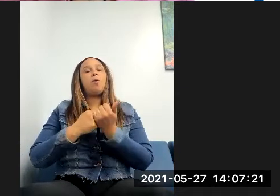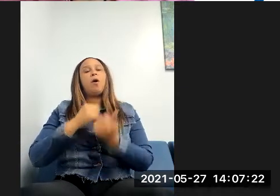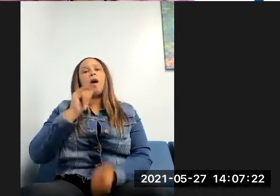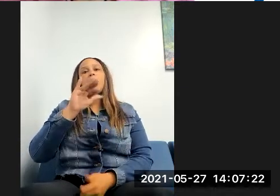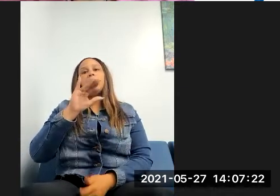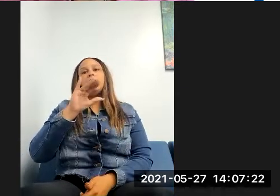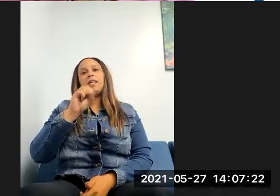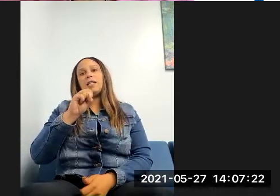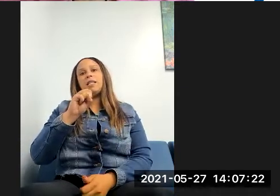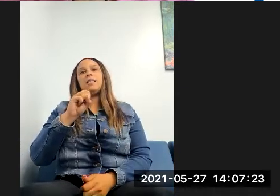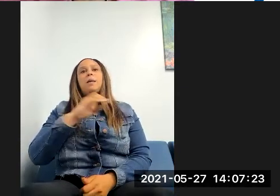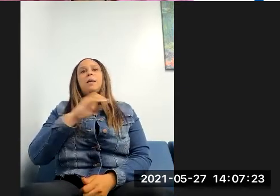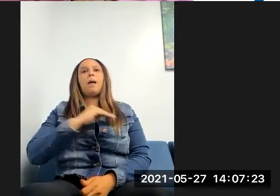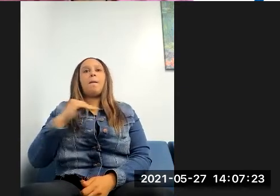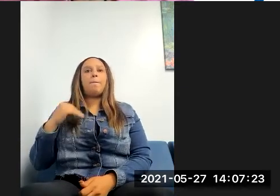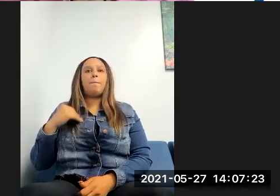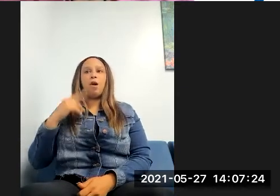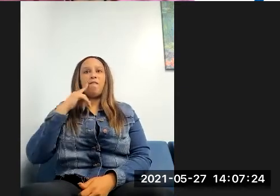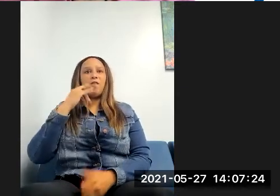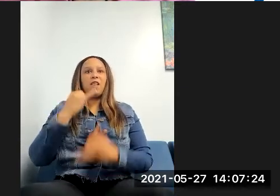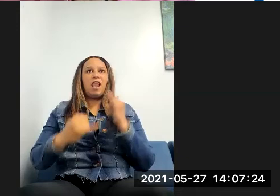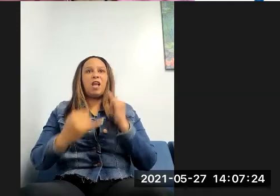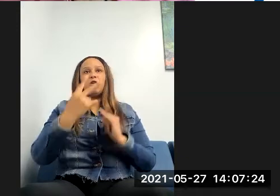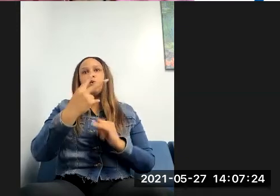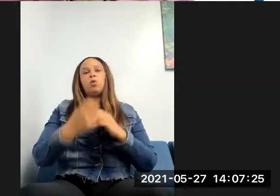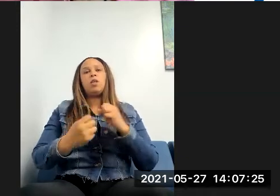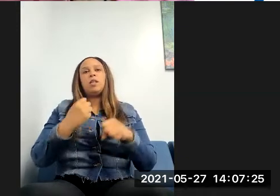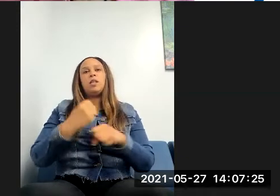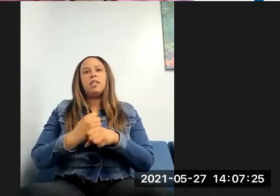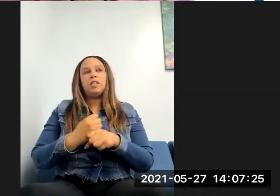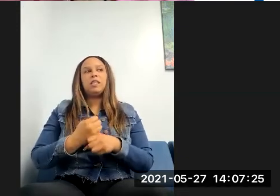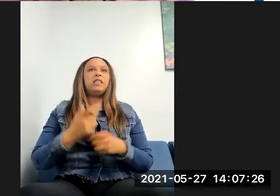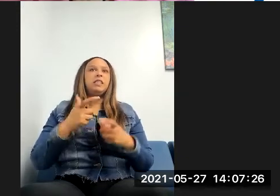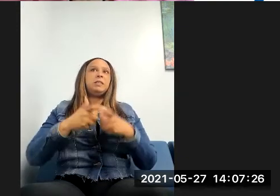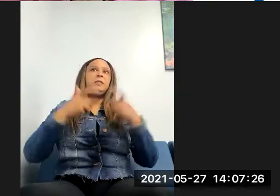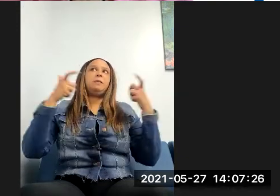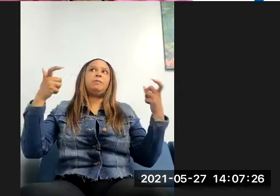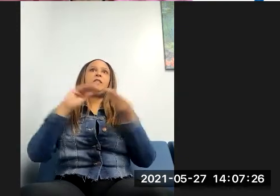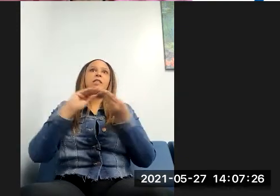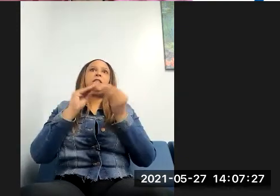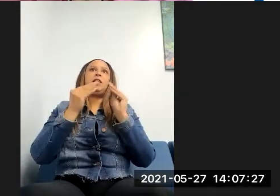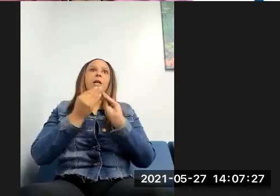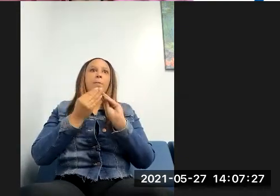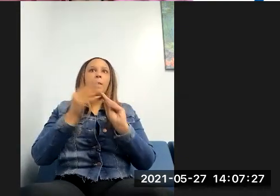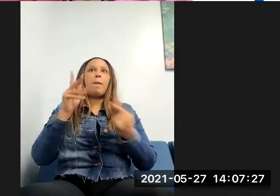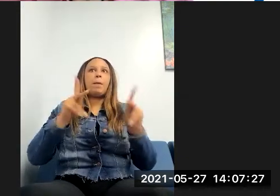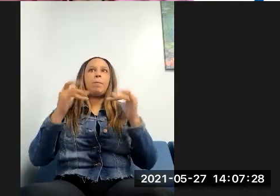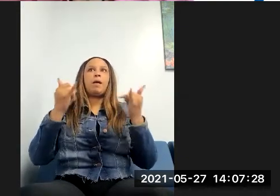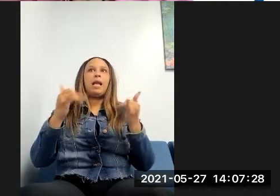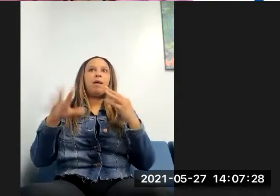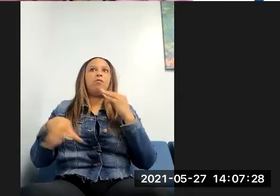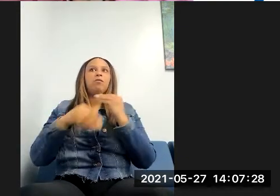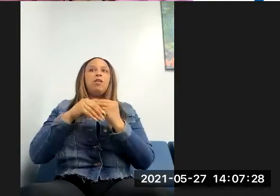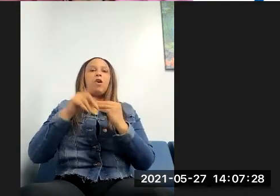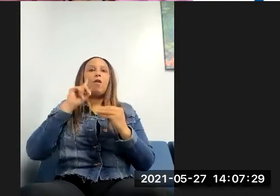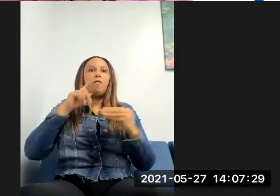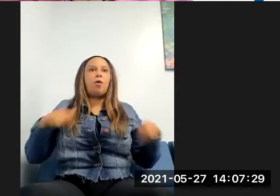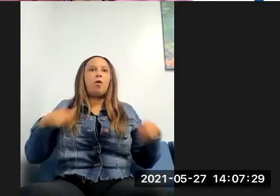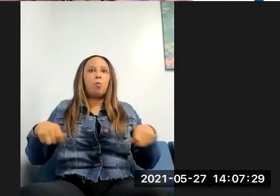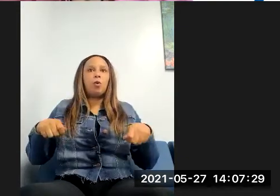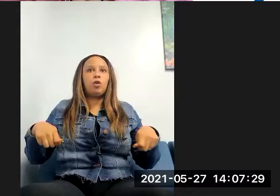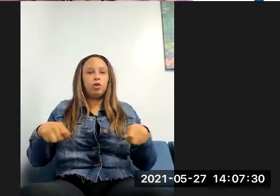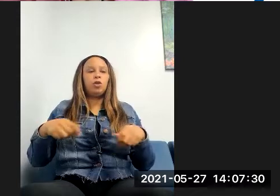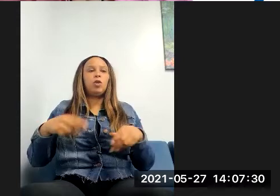members, and in the last 2 years, a greater number of wheelchair riders in New York City through our clinic called On a